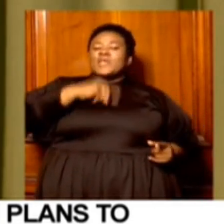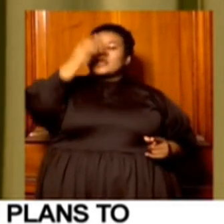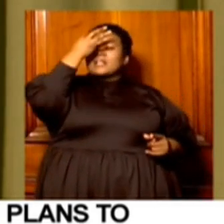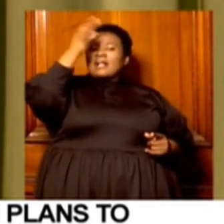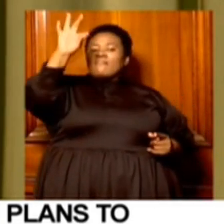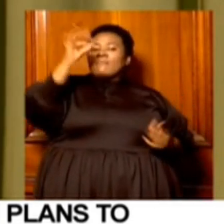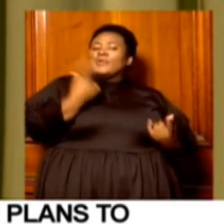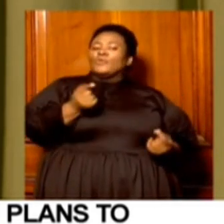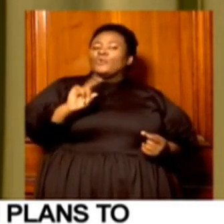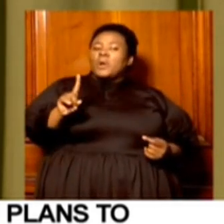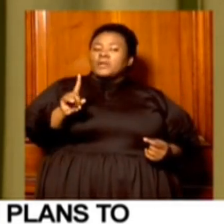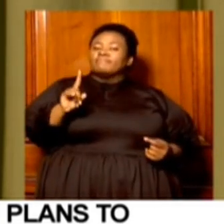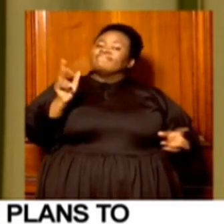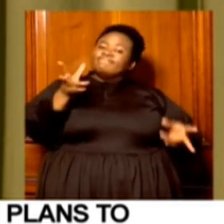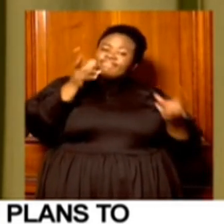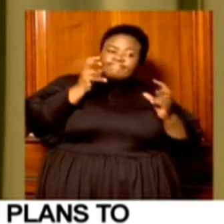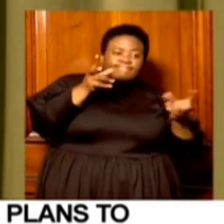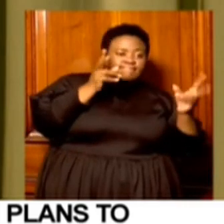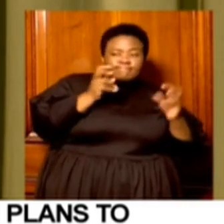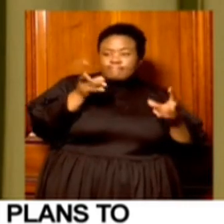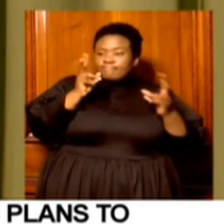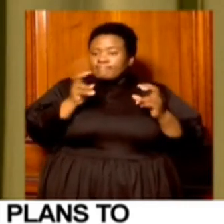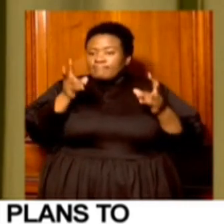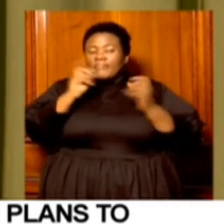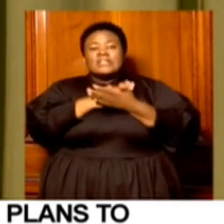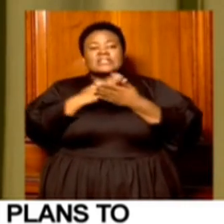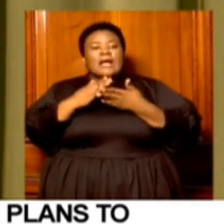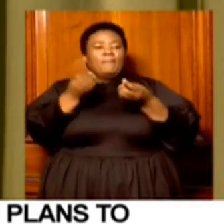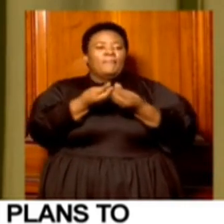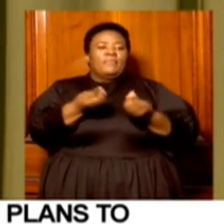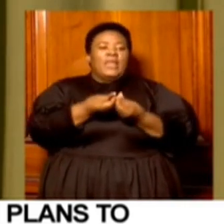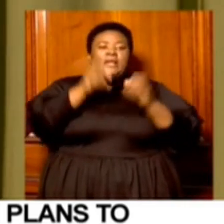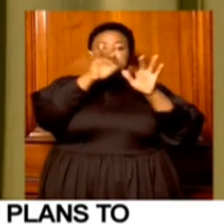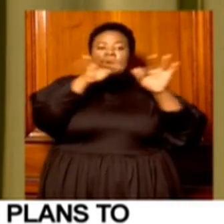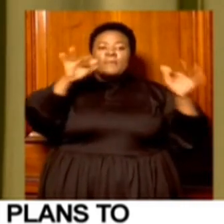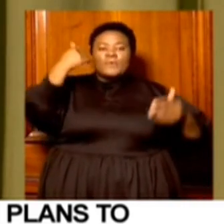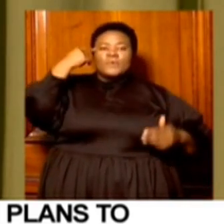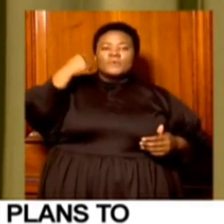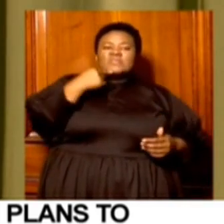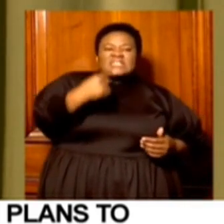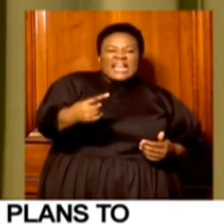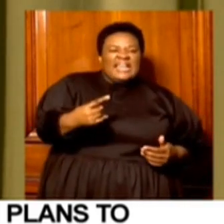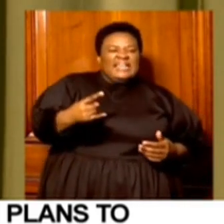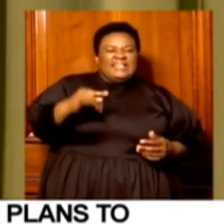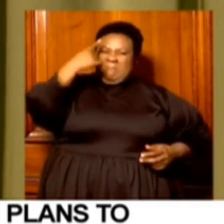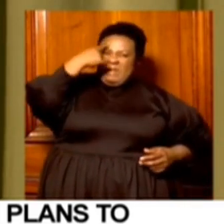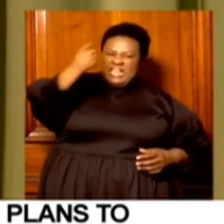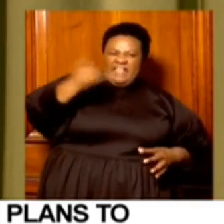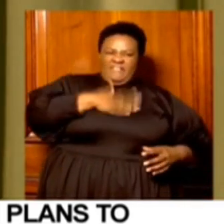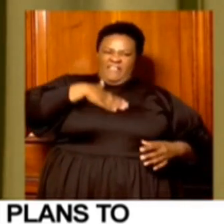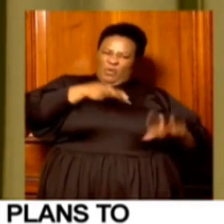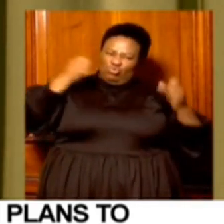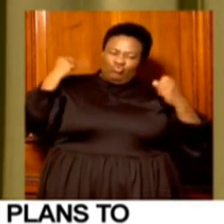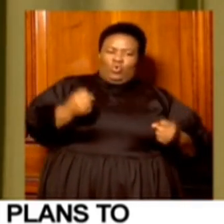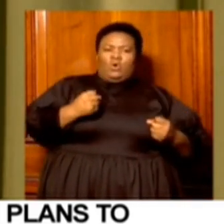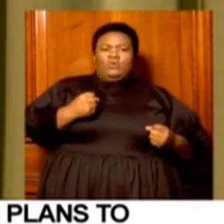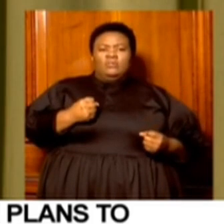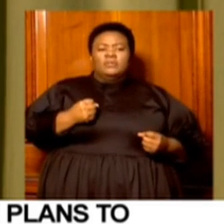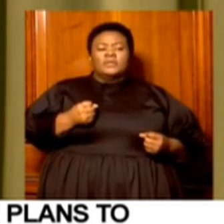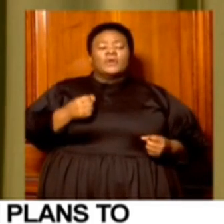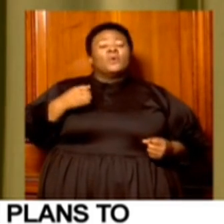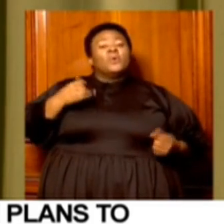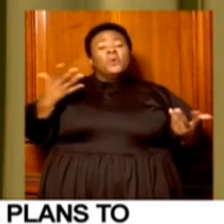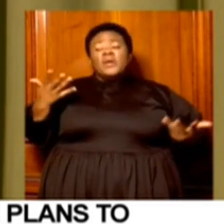listen, and some of the things that people say, and they believe and they feel strong about them, we don't take them